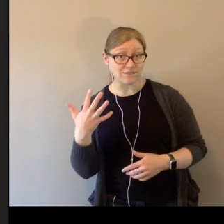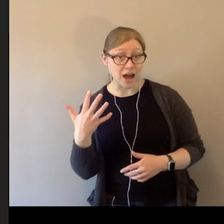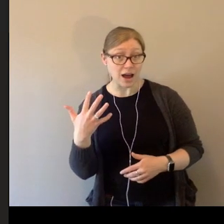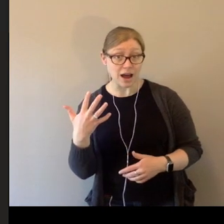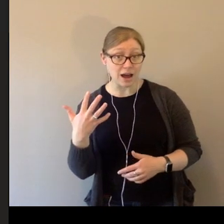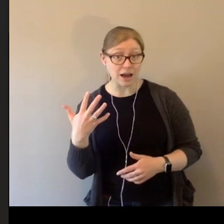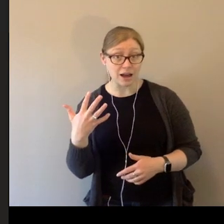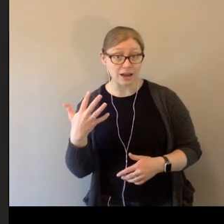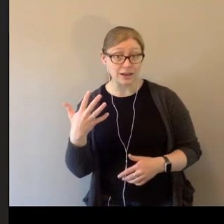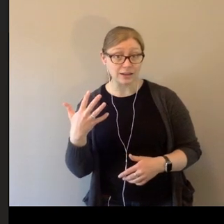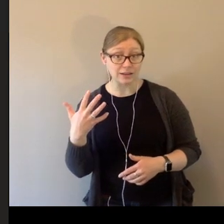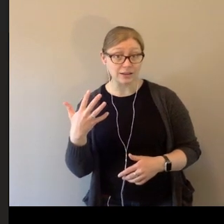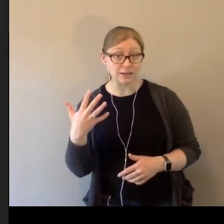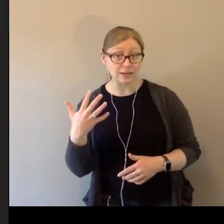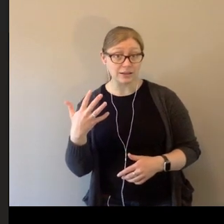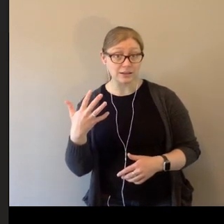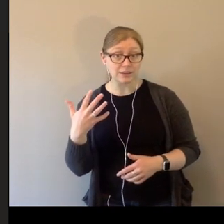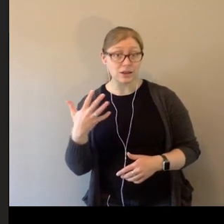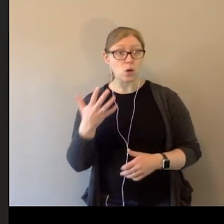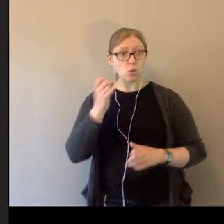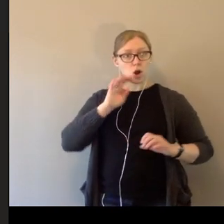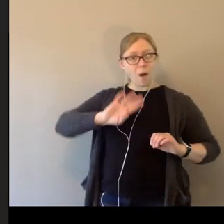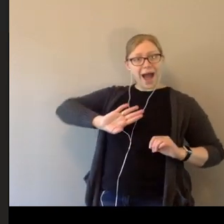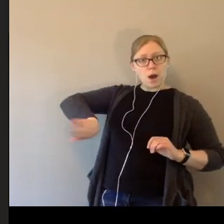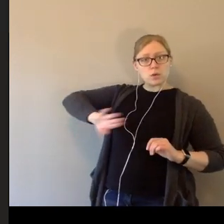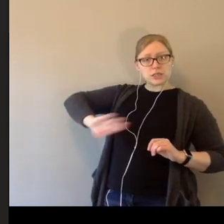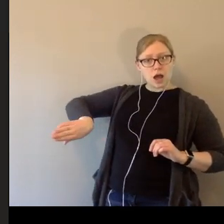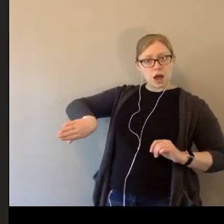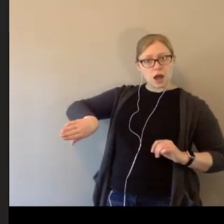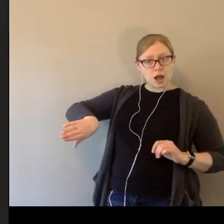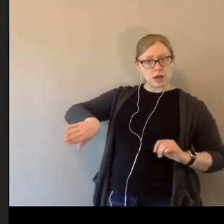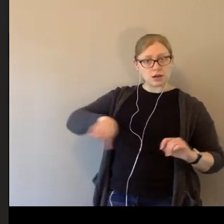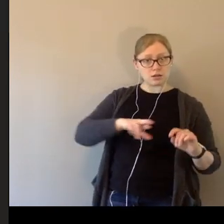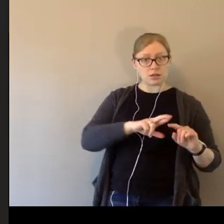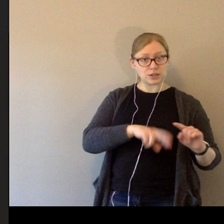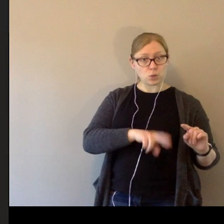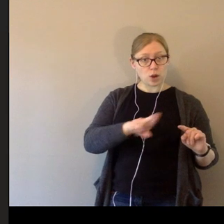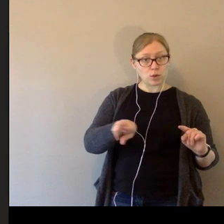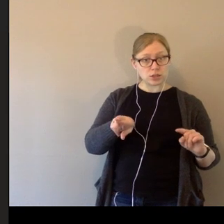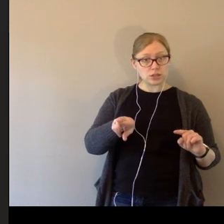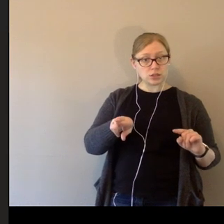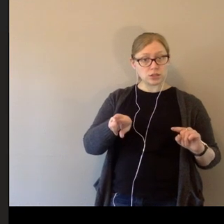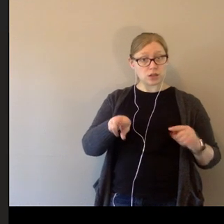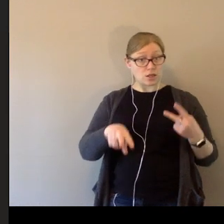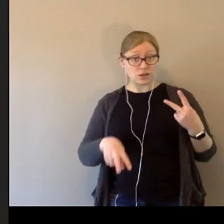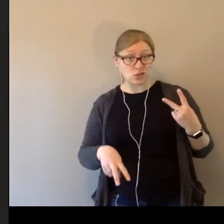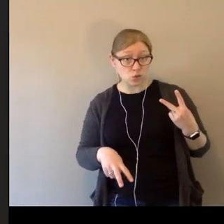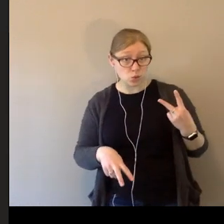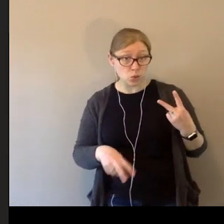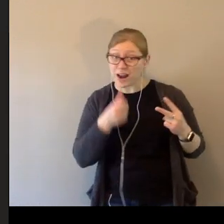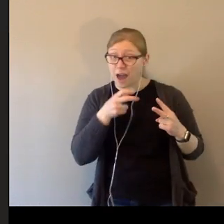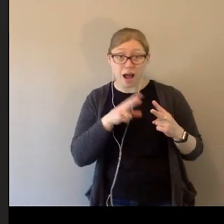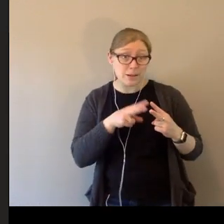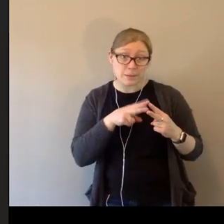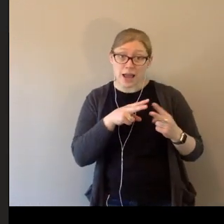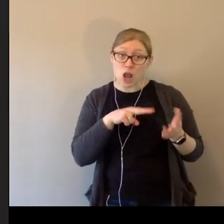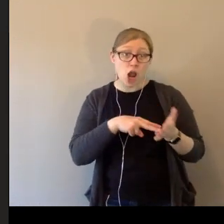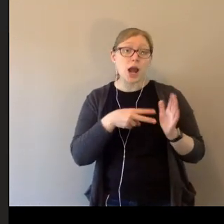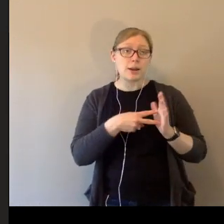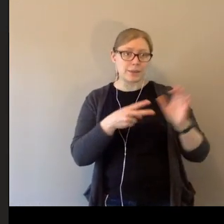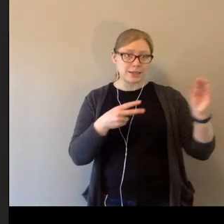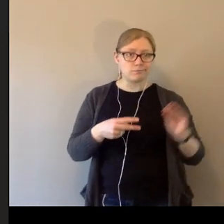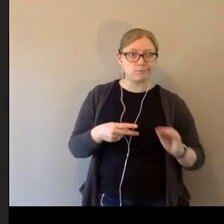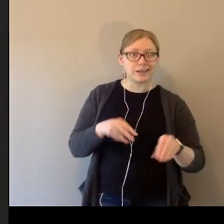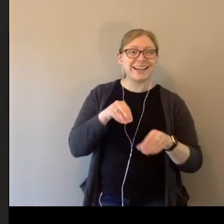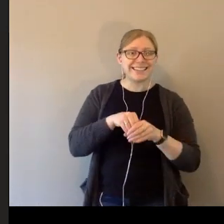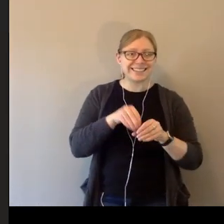the piece that's outside the radical. This 2, which is not a pair, is going to be inside the radical. And that's